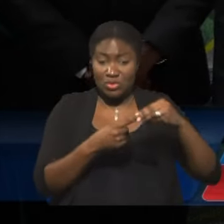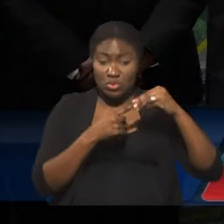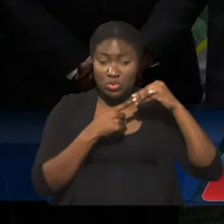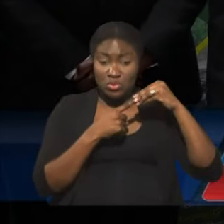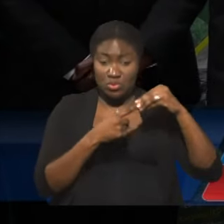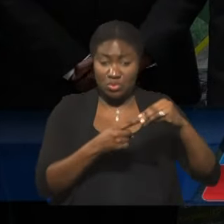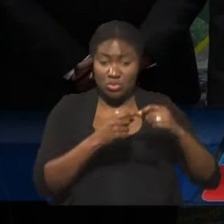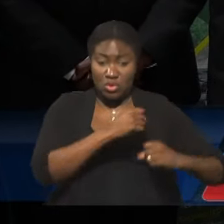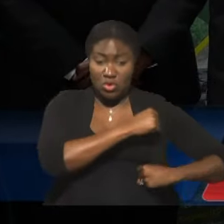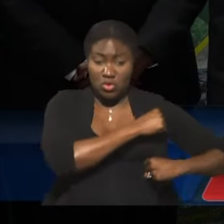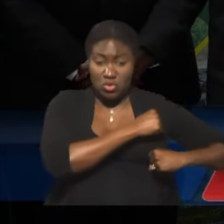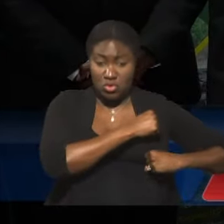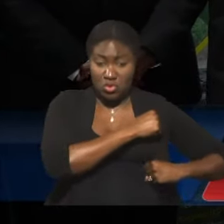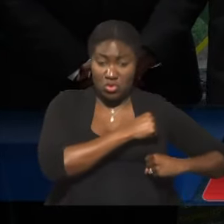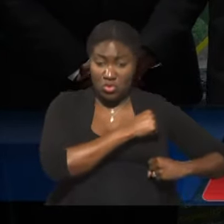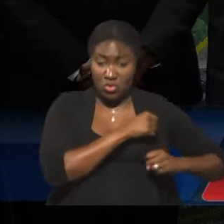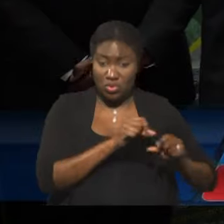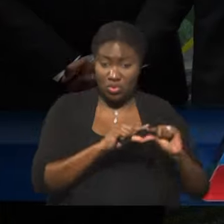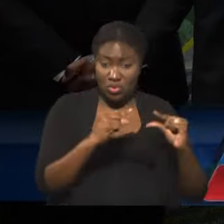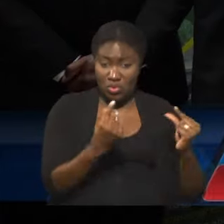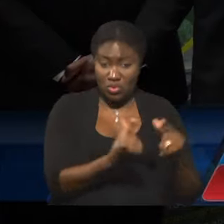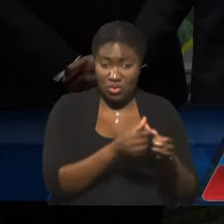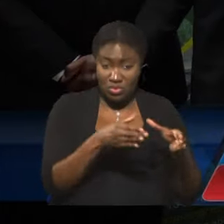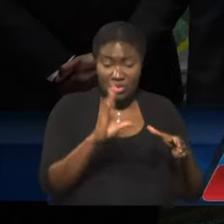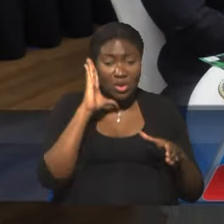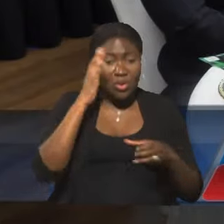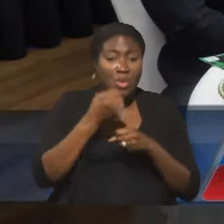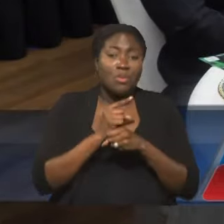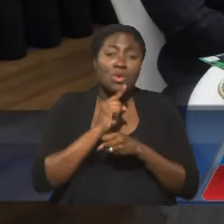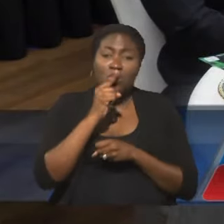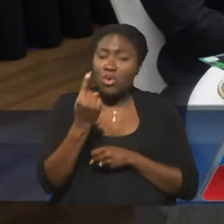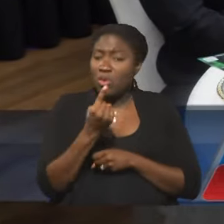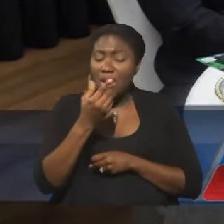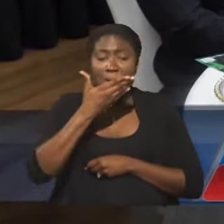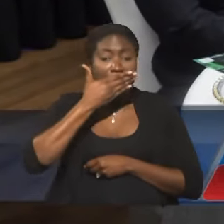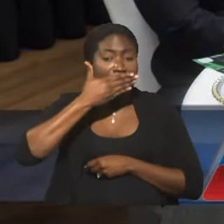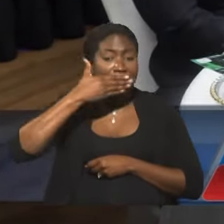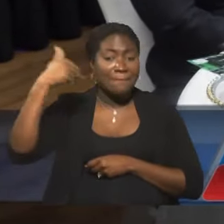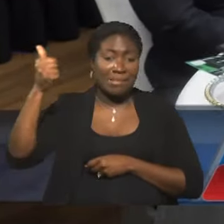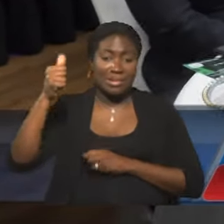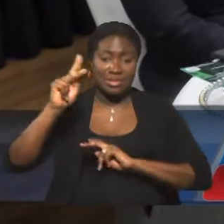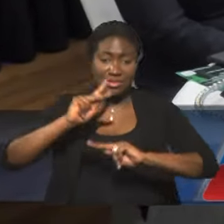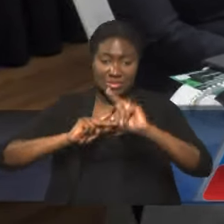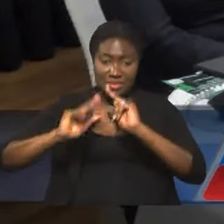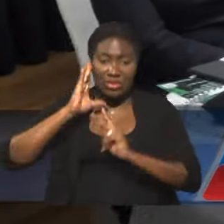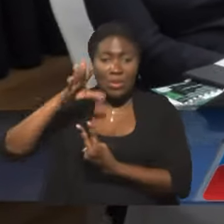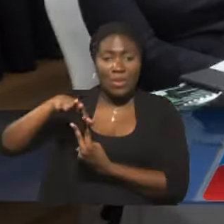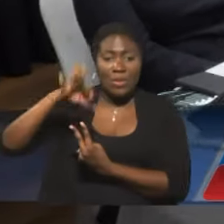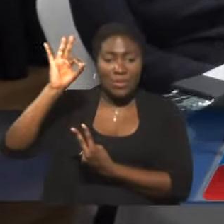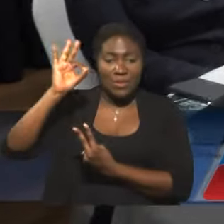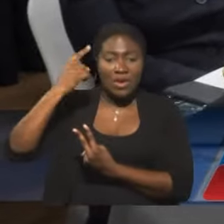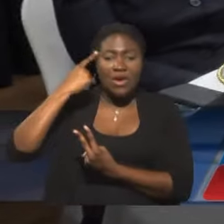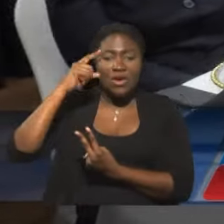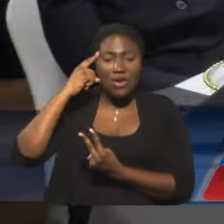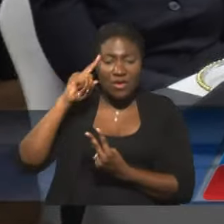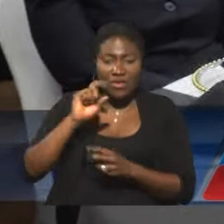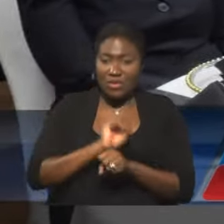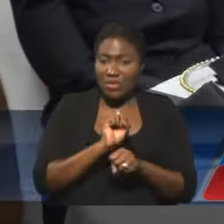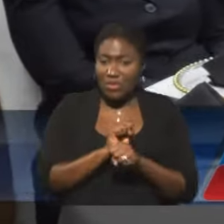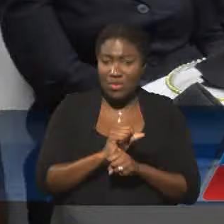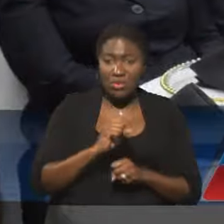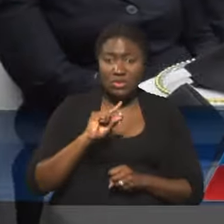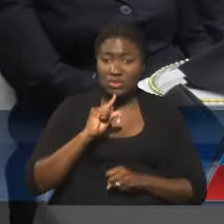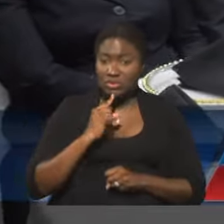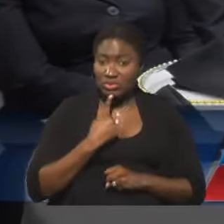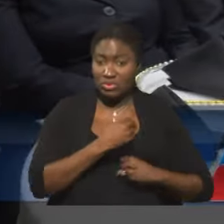Unit's rigorous selection process will ensure only the best candidates are selected to provide these high-stakes